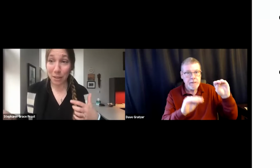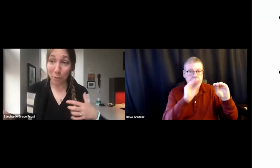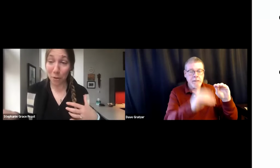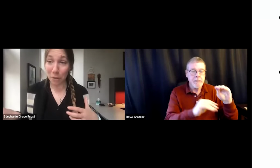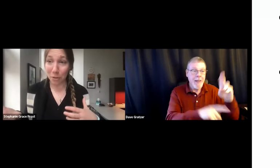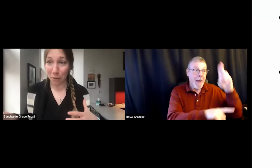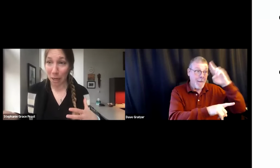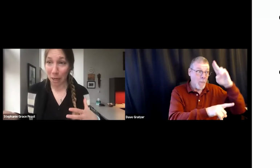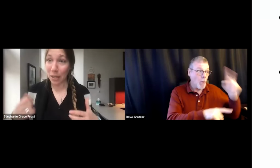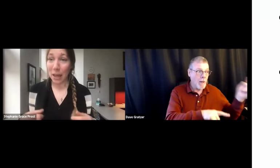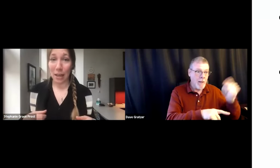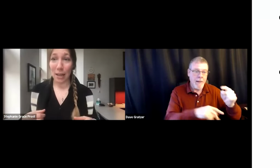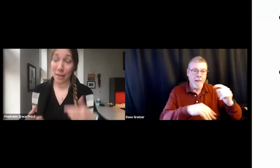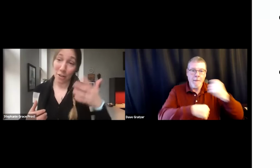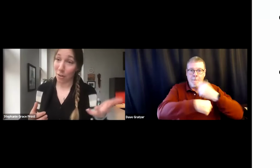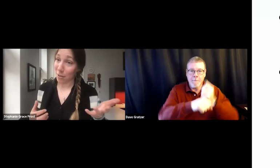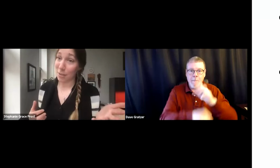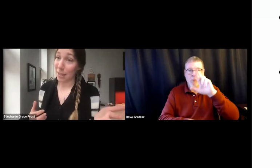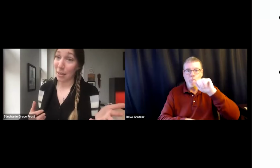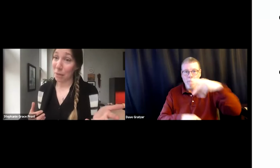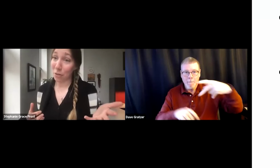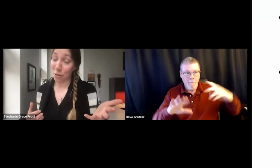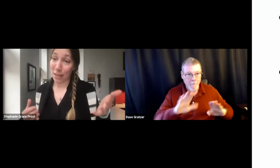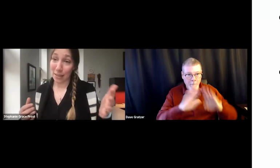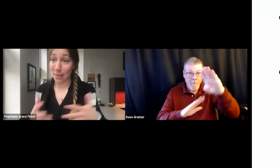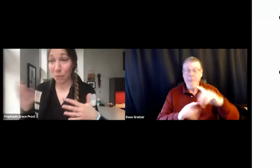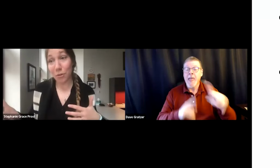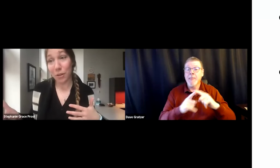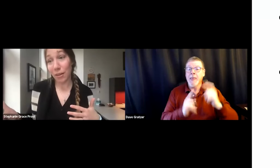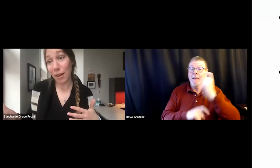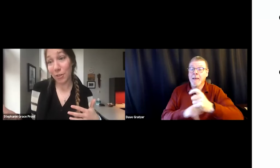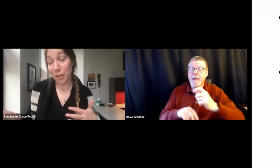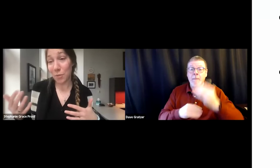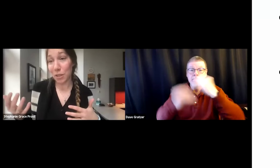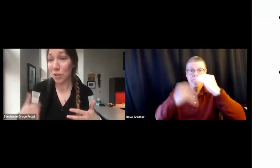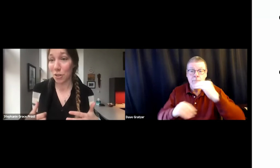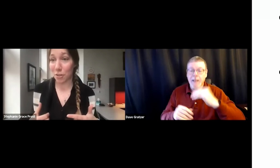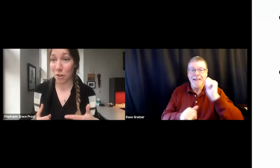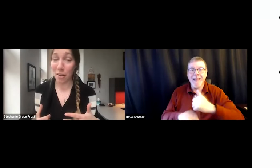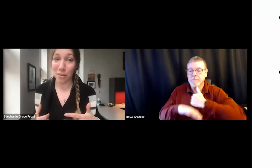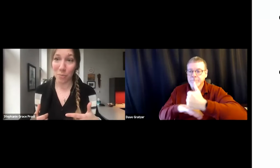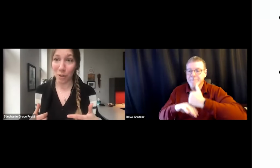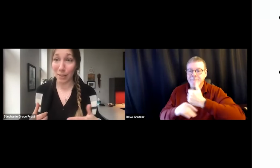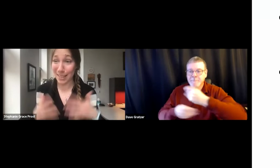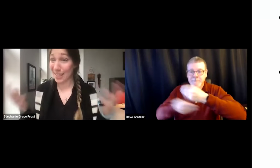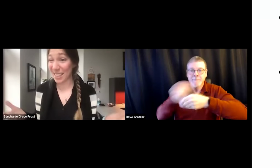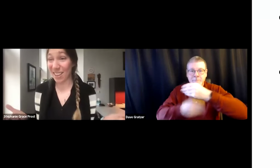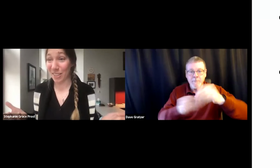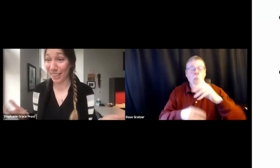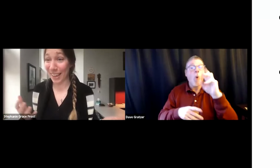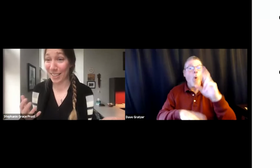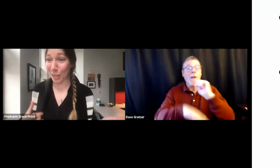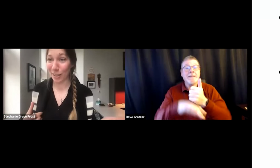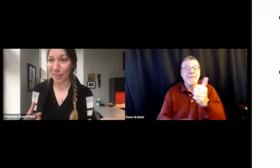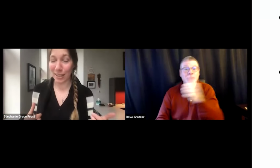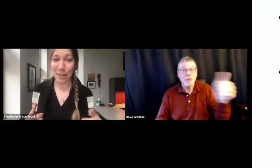troop down the road build a ramp. And then you're also setting up meal trains and someone who can align transportation to their oncology appointments. That's